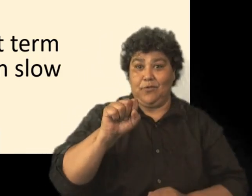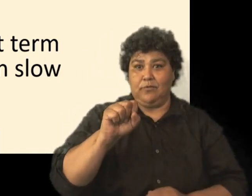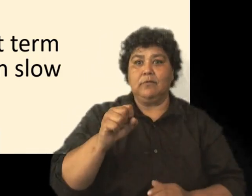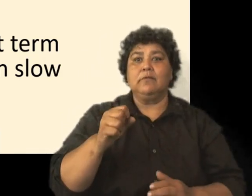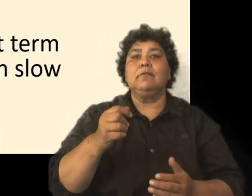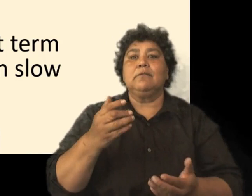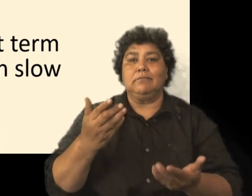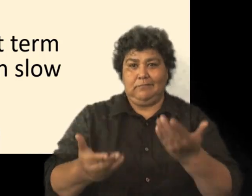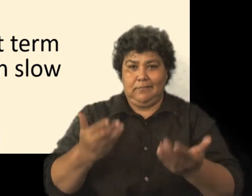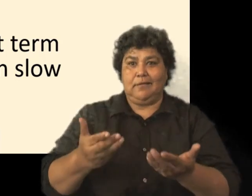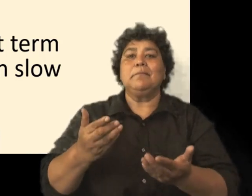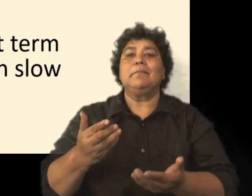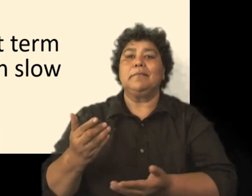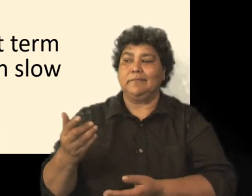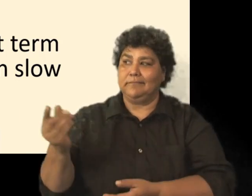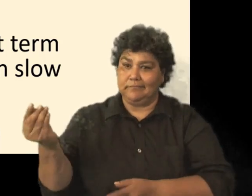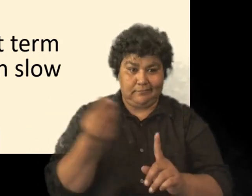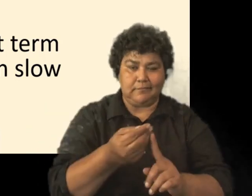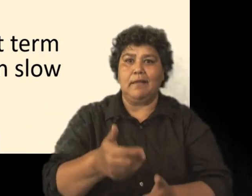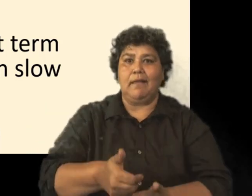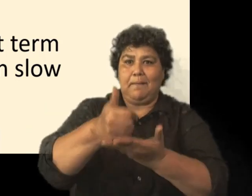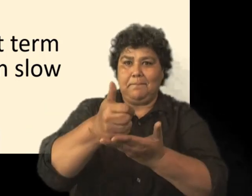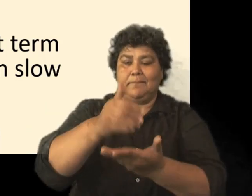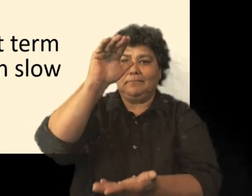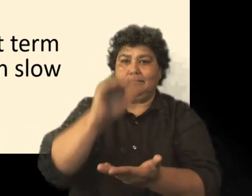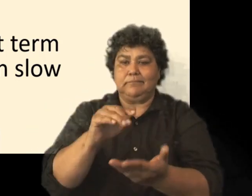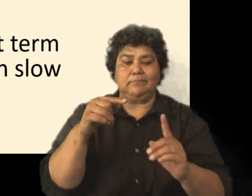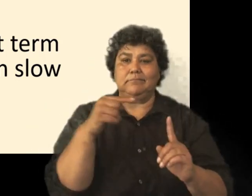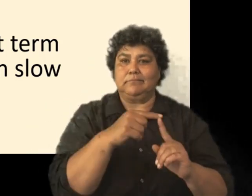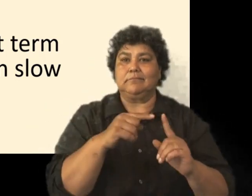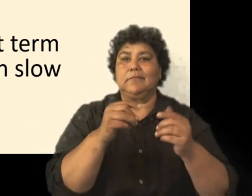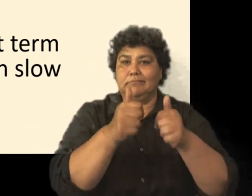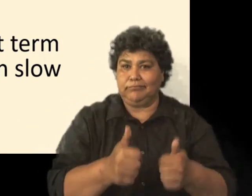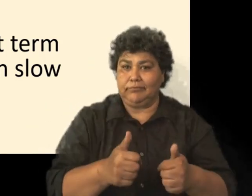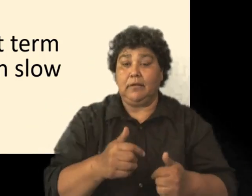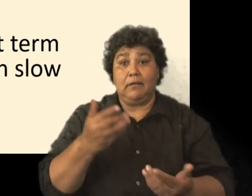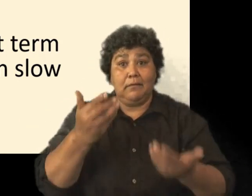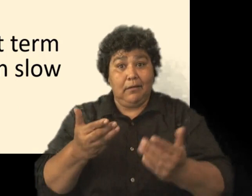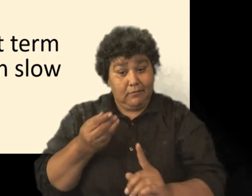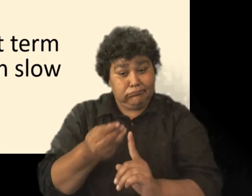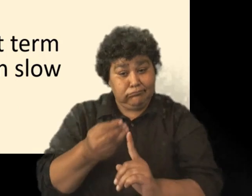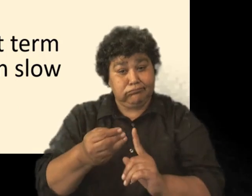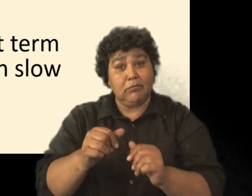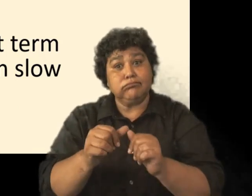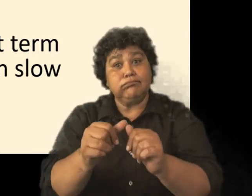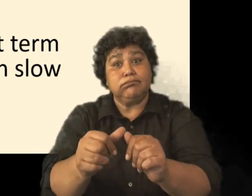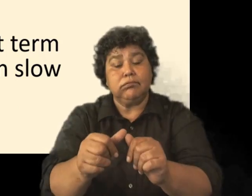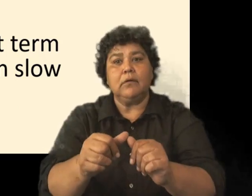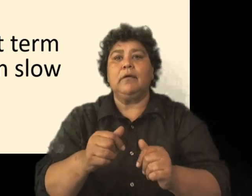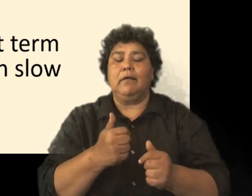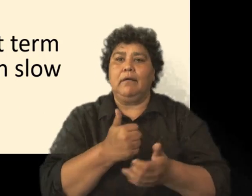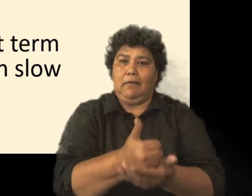in oxidative damage. And perhaps long-term treatment could improve cone survival and delay the